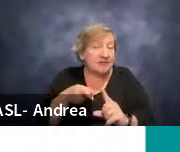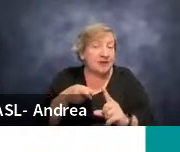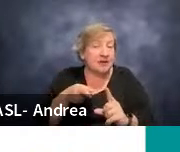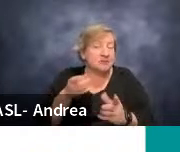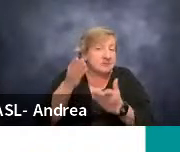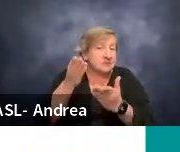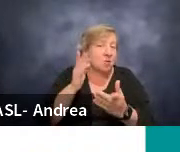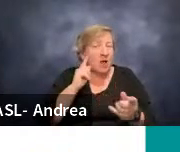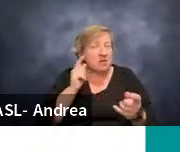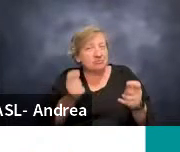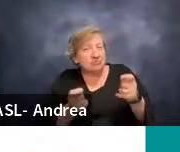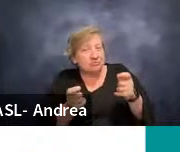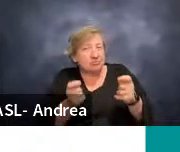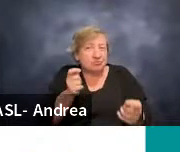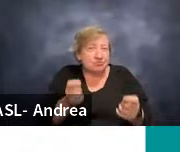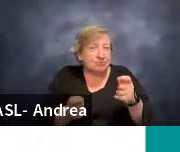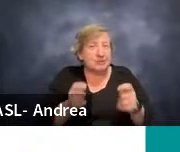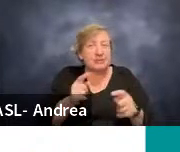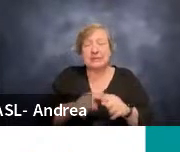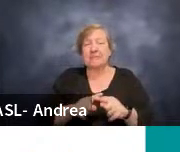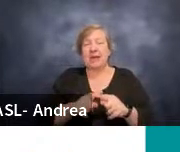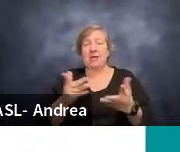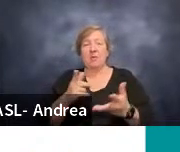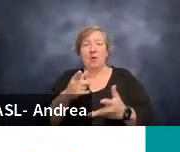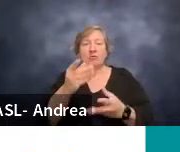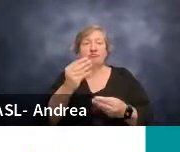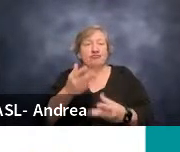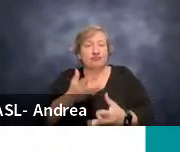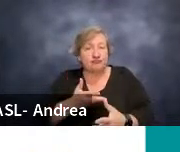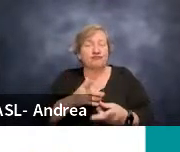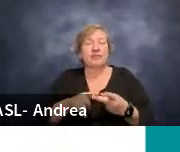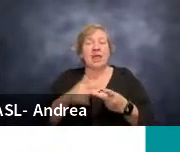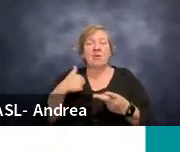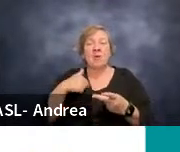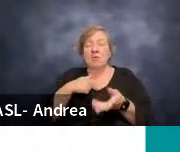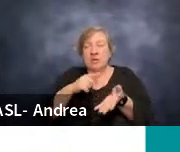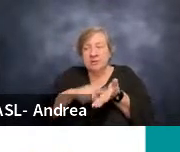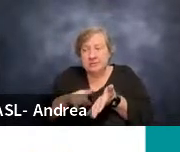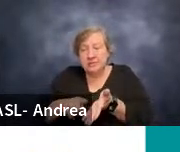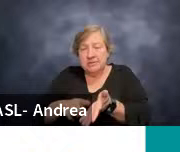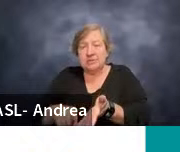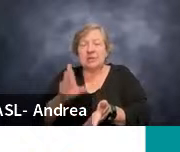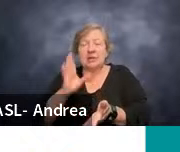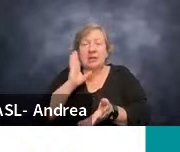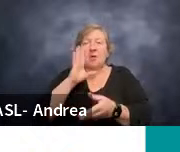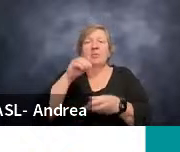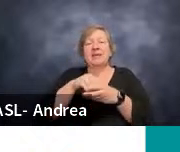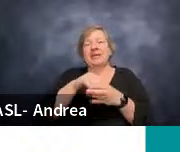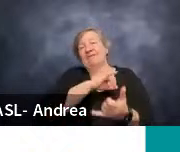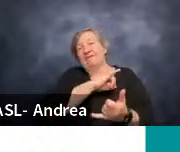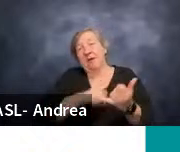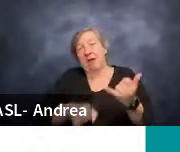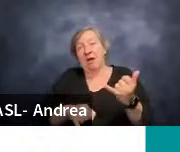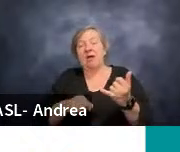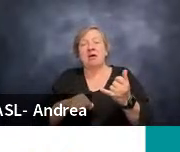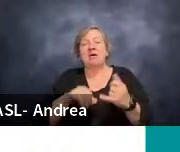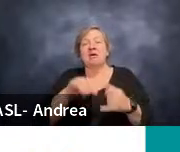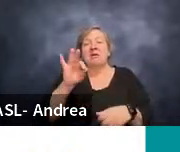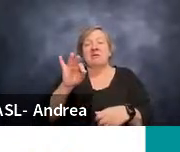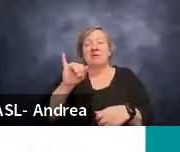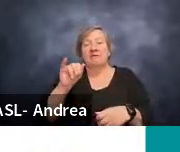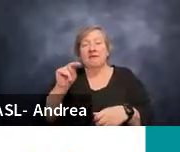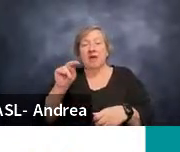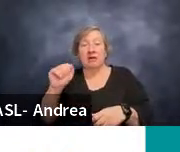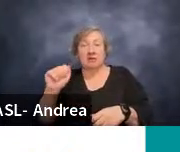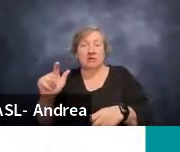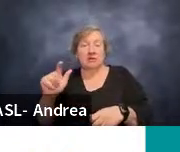further refined based on the findings and public input, which will be documented in the final supplemental environmental impact